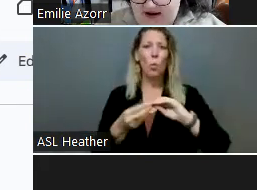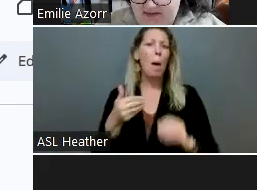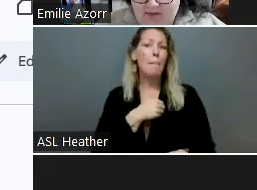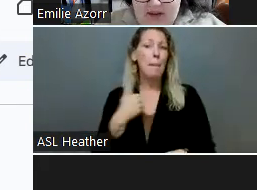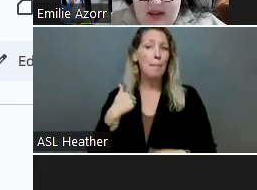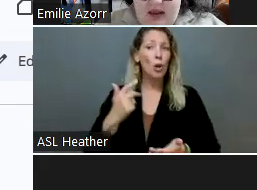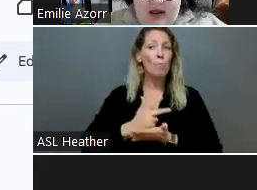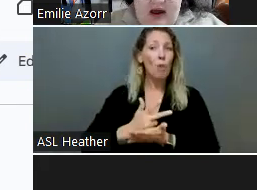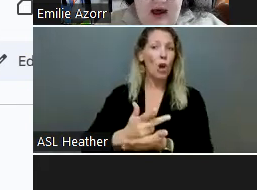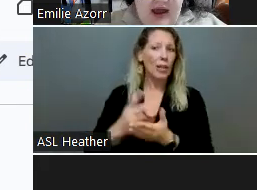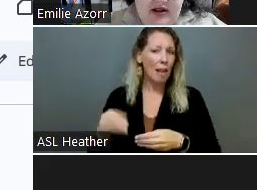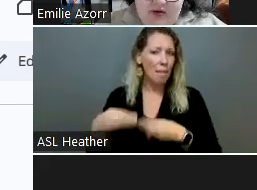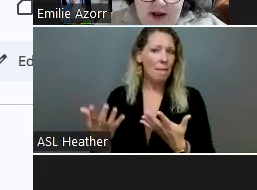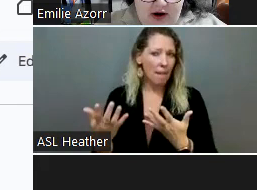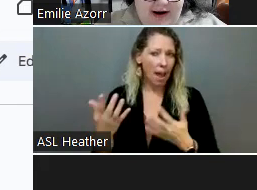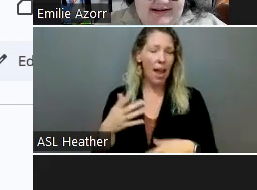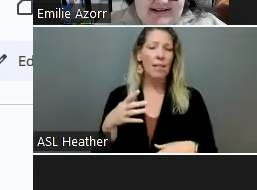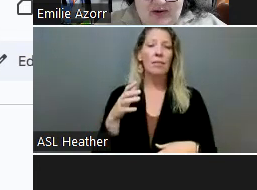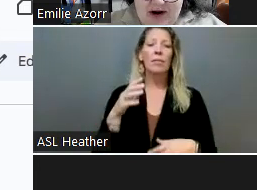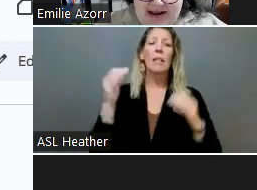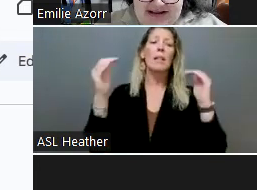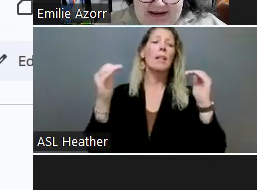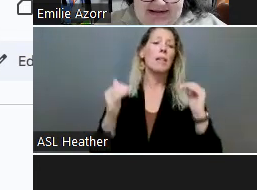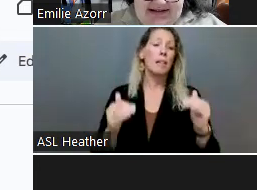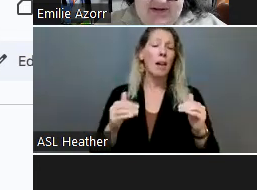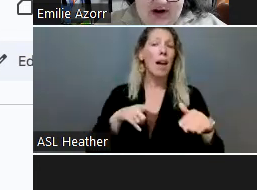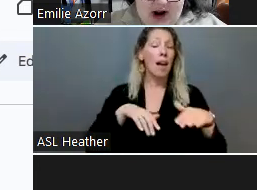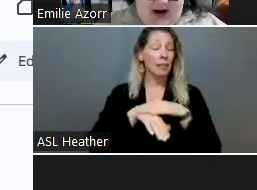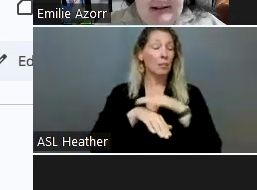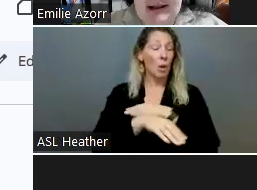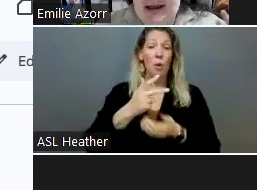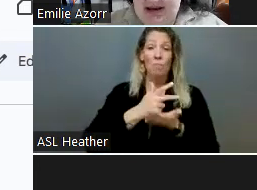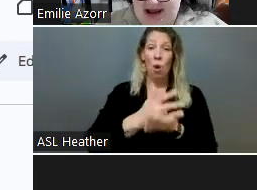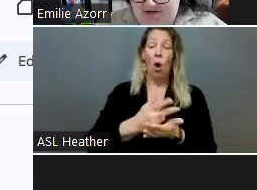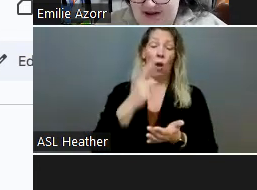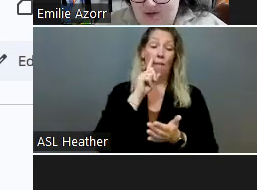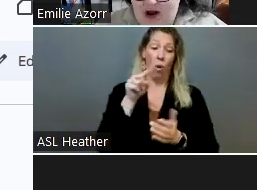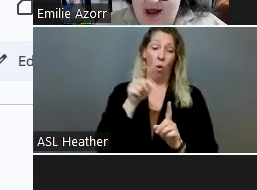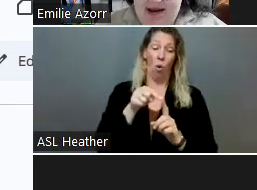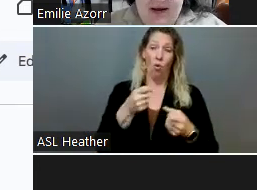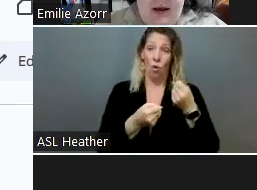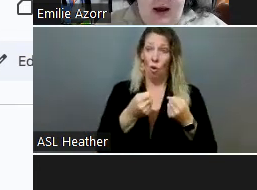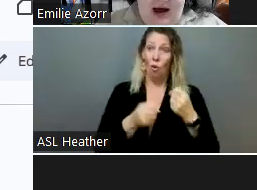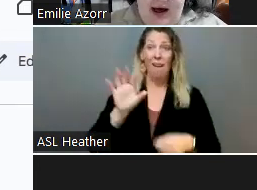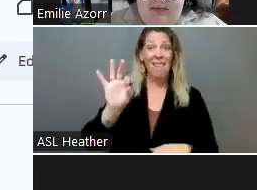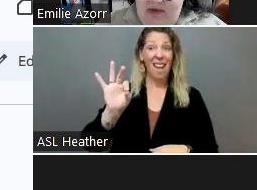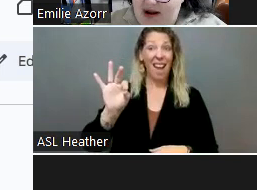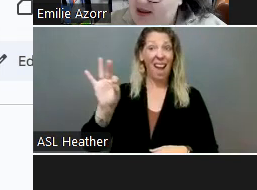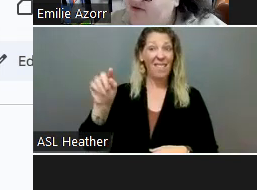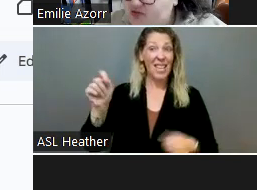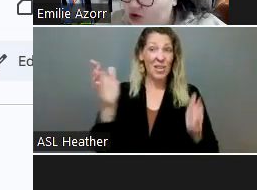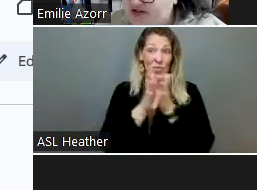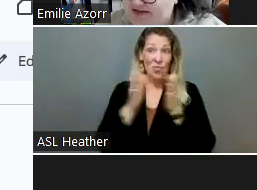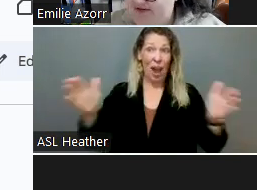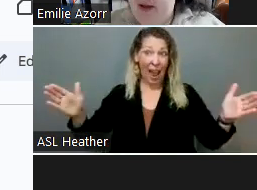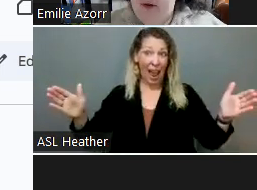spaces provided. Another one, are accessible parking spaces for cars 9 feet wide? And